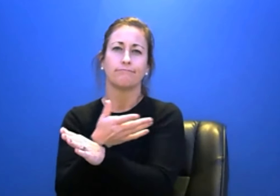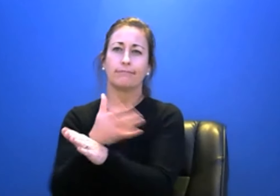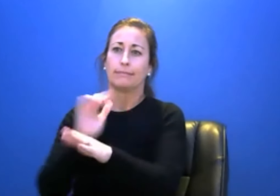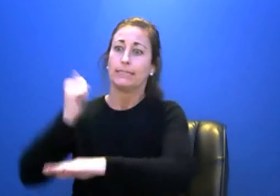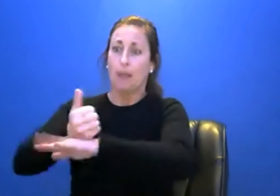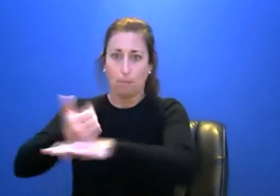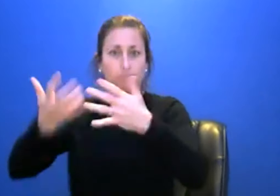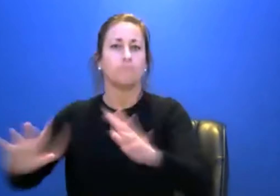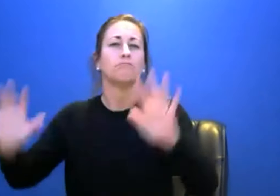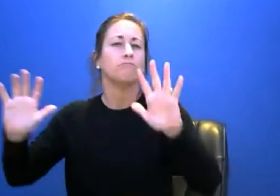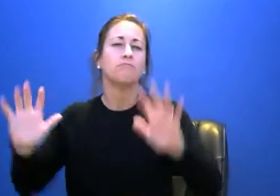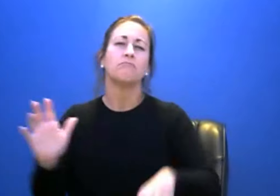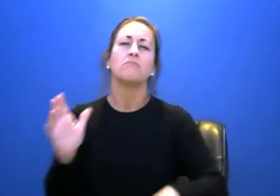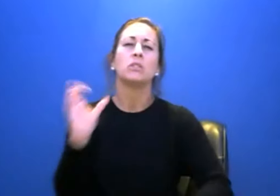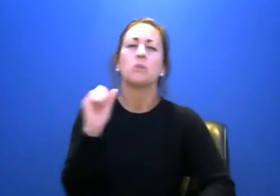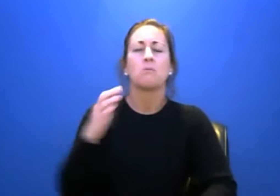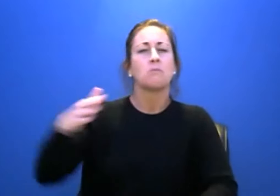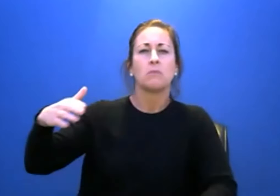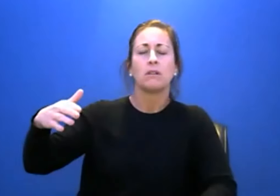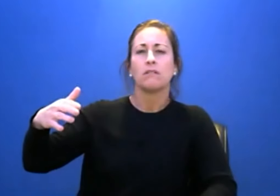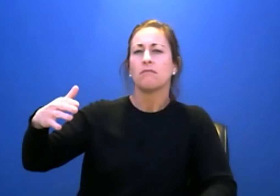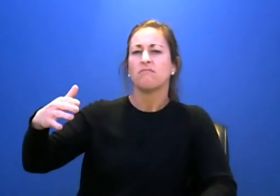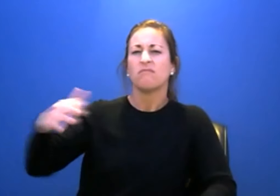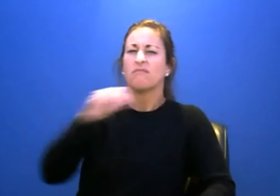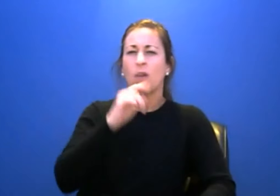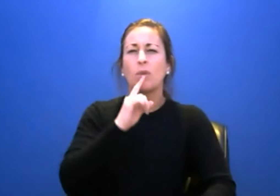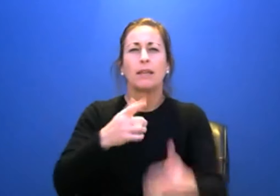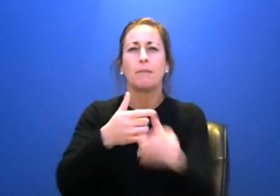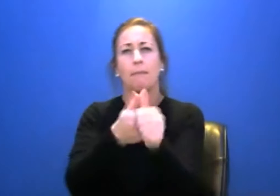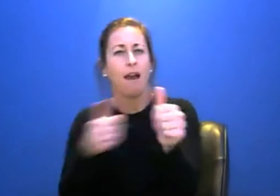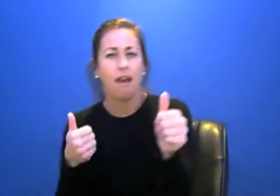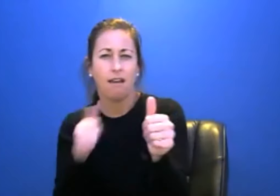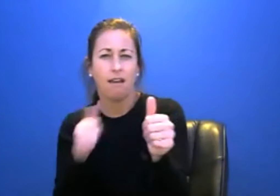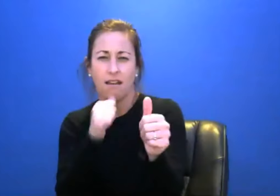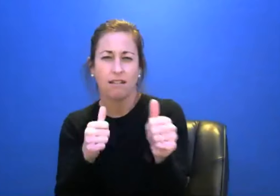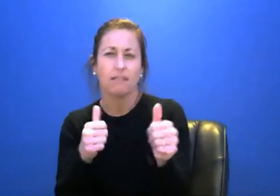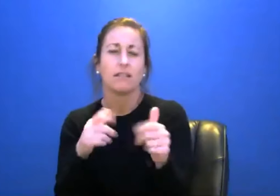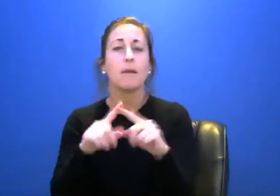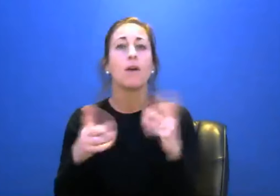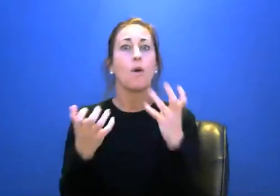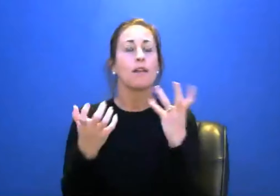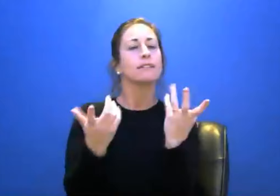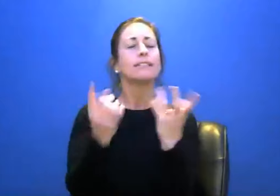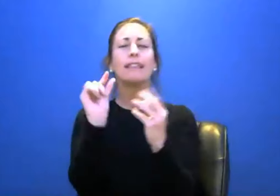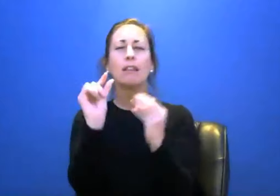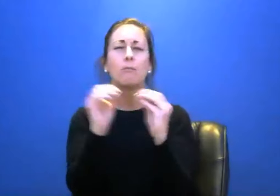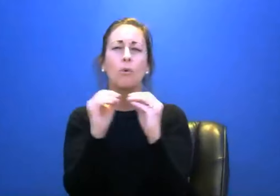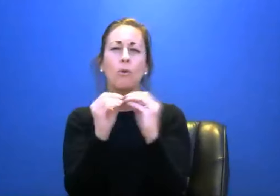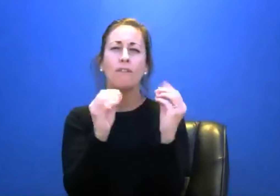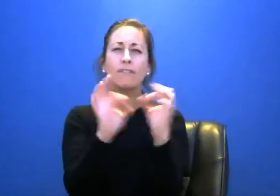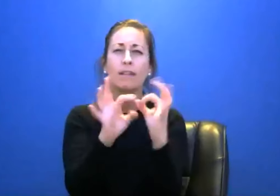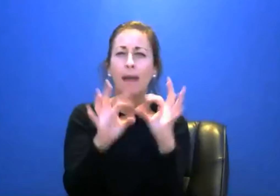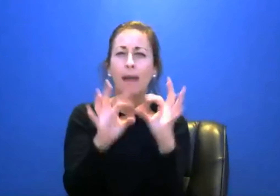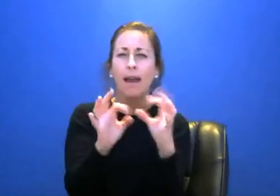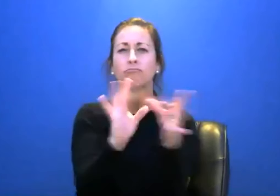So we really aren't behind time, but we do want to make certain that we capture as much feedback around this topic as